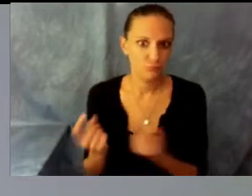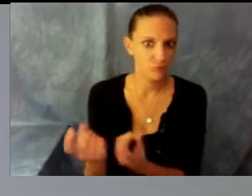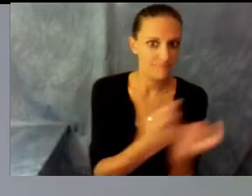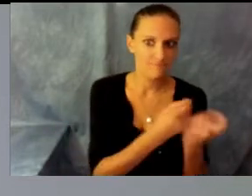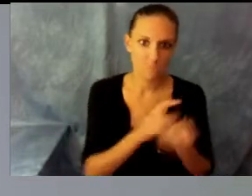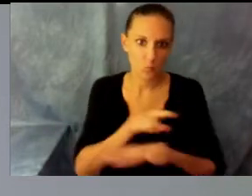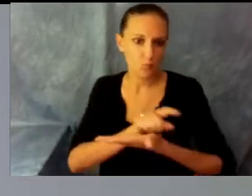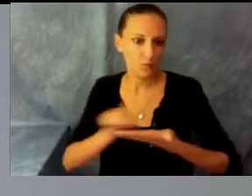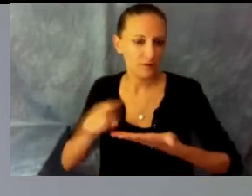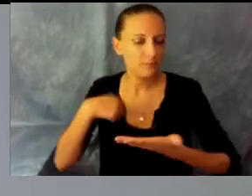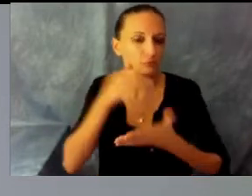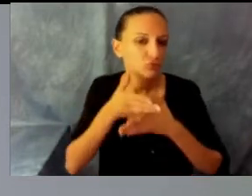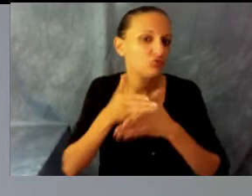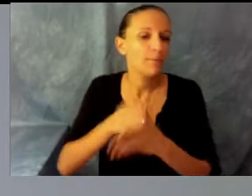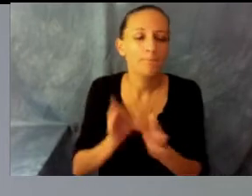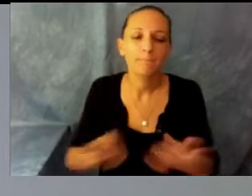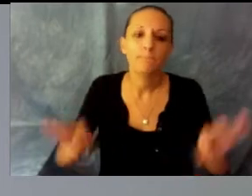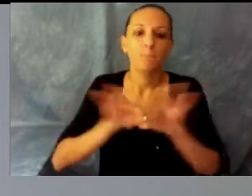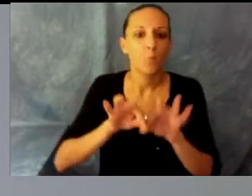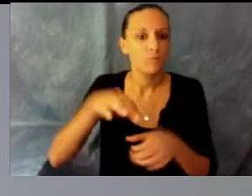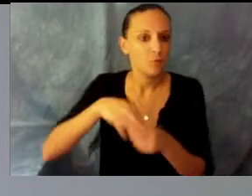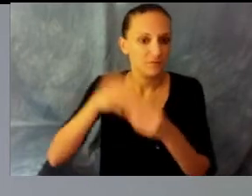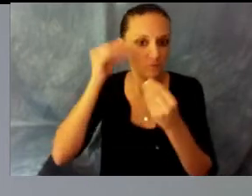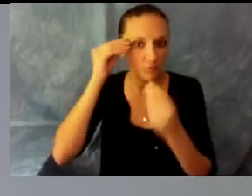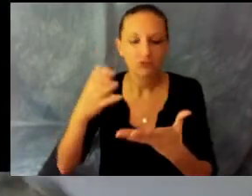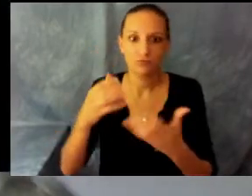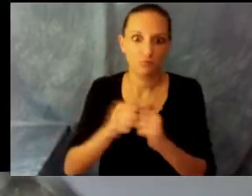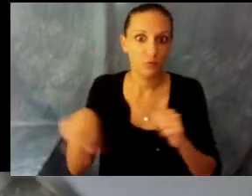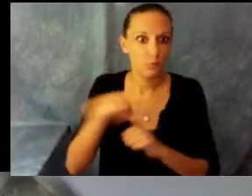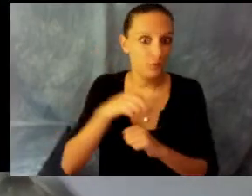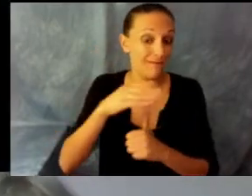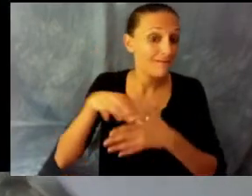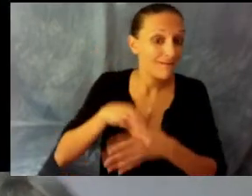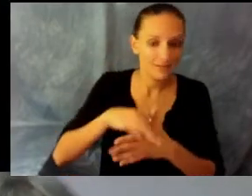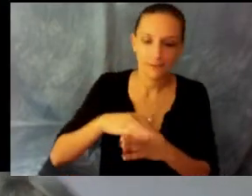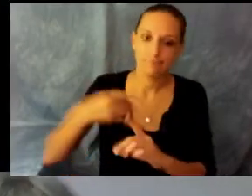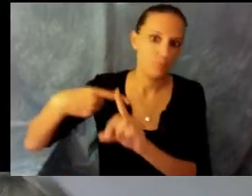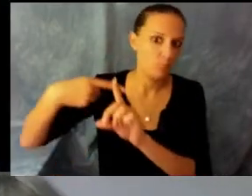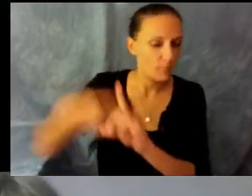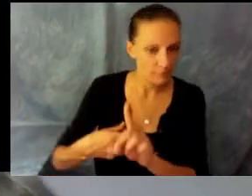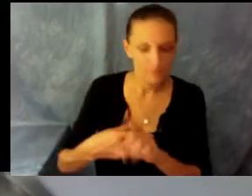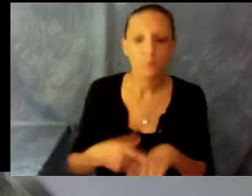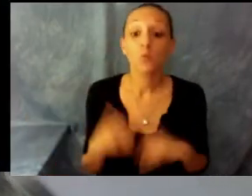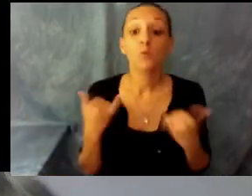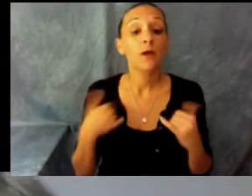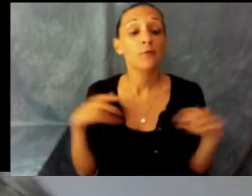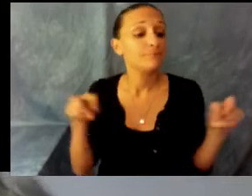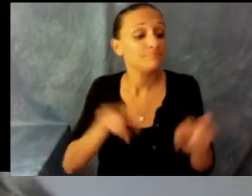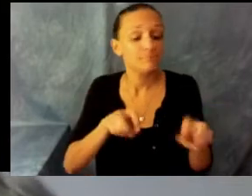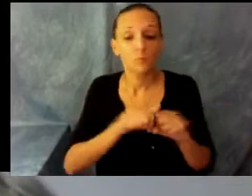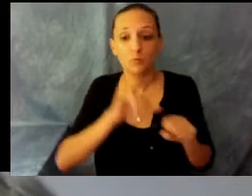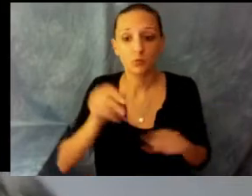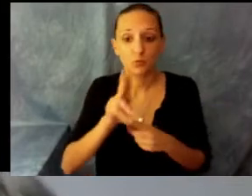sharing important voter information with you and content all month long. Today, we are meeting with Julie Oliver,